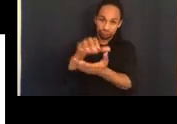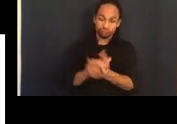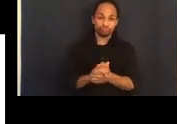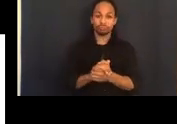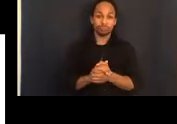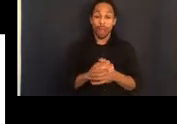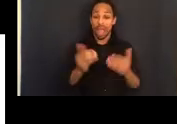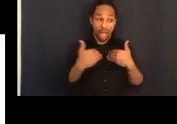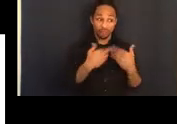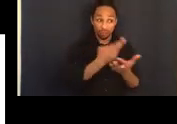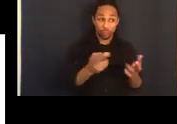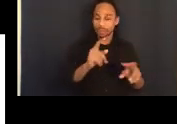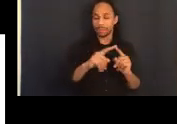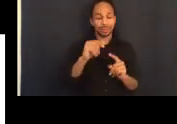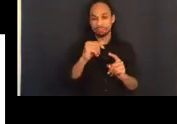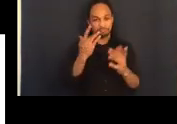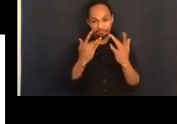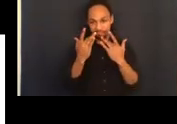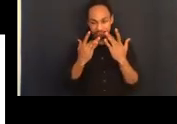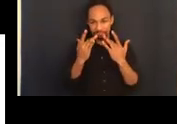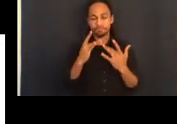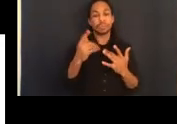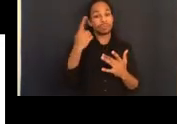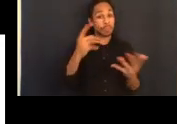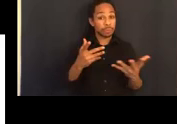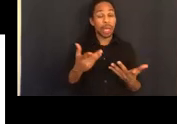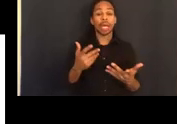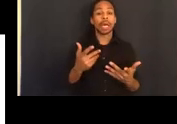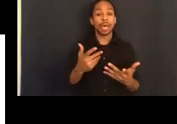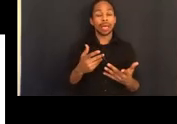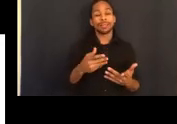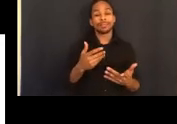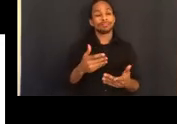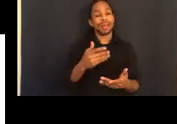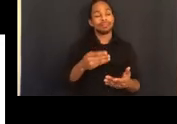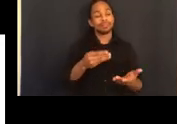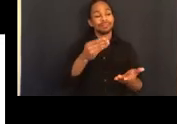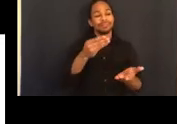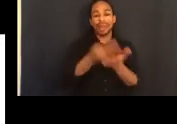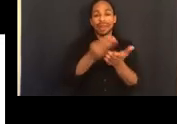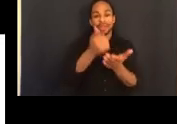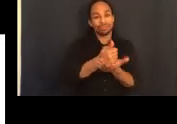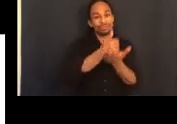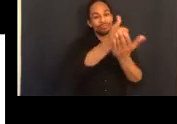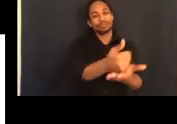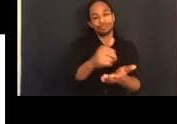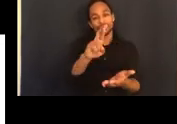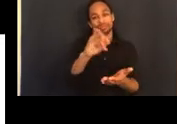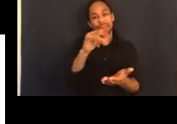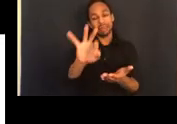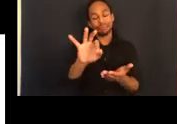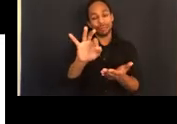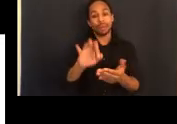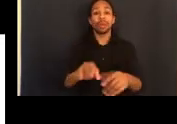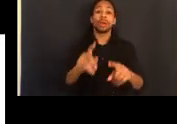resources for relief, but a lot of our communities are not able to access because, again, we